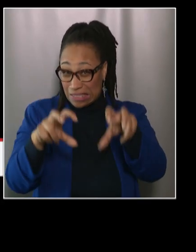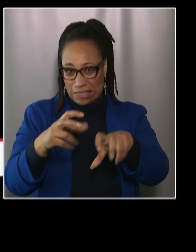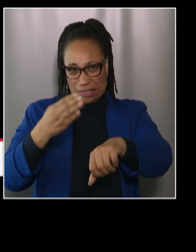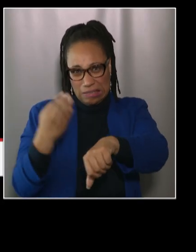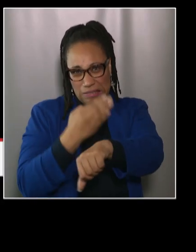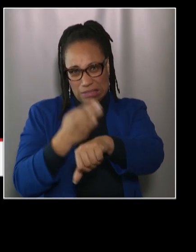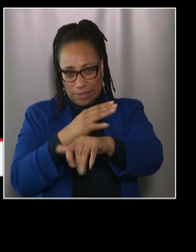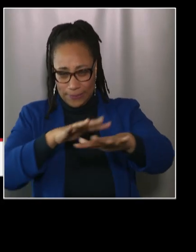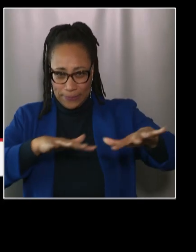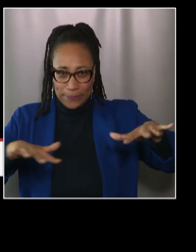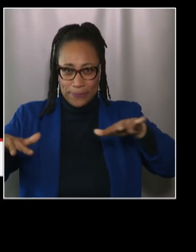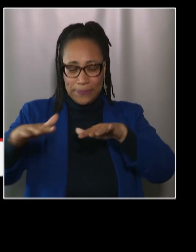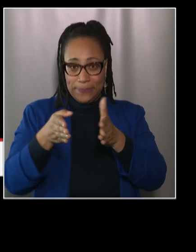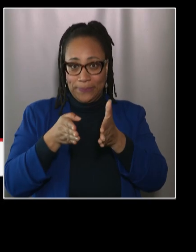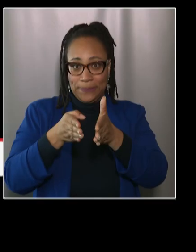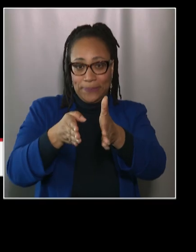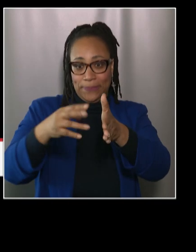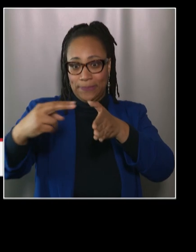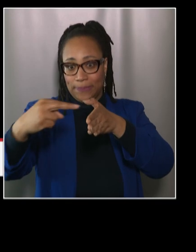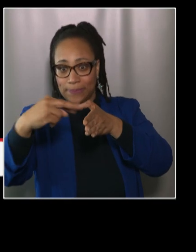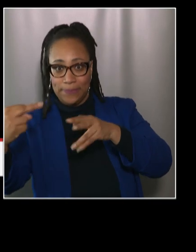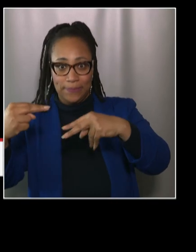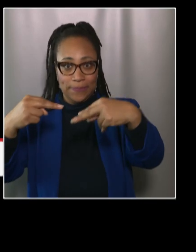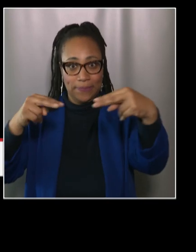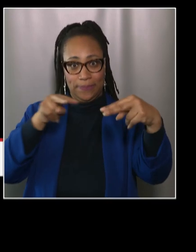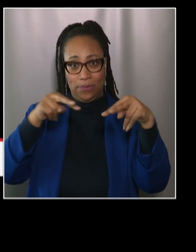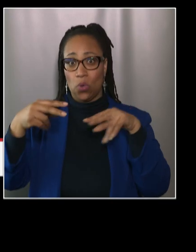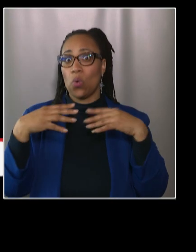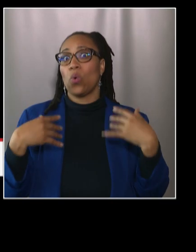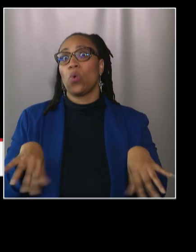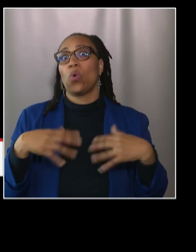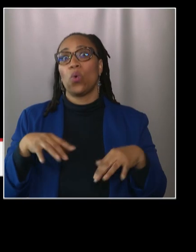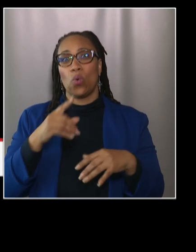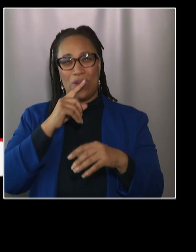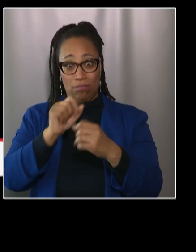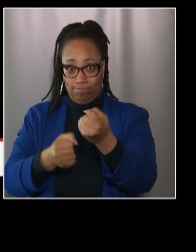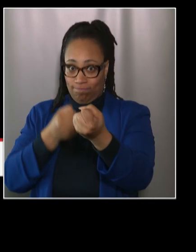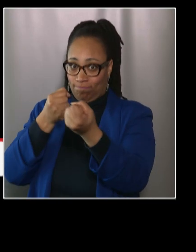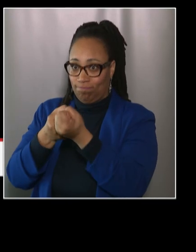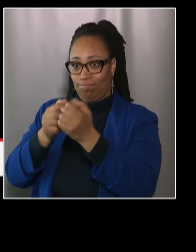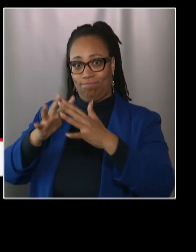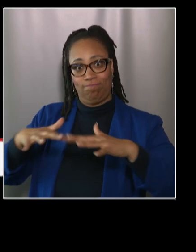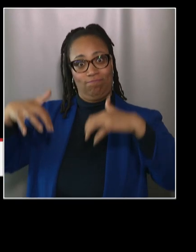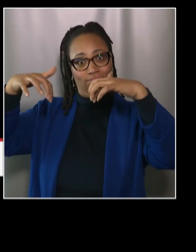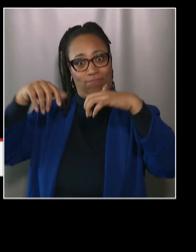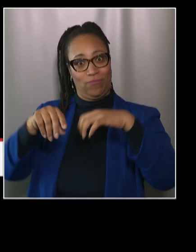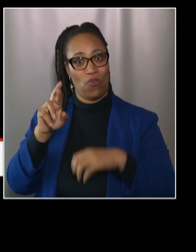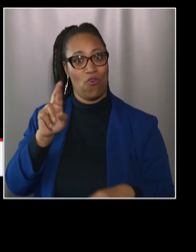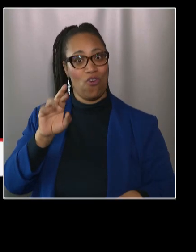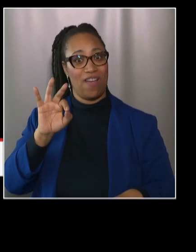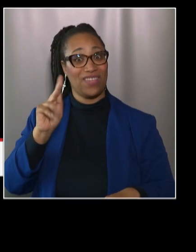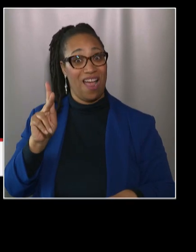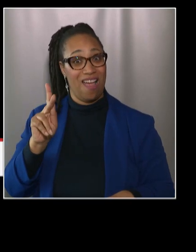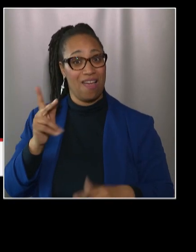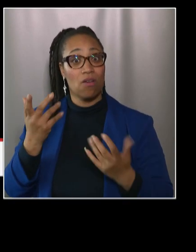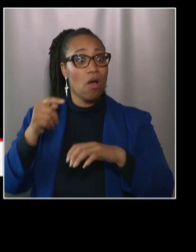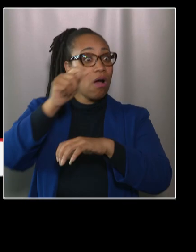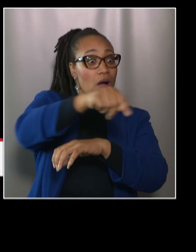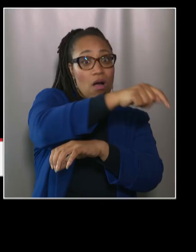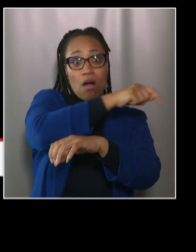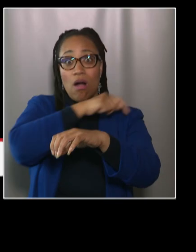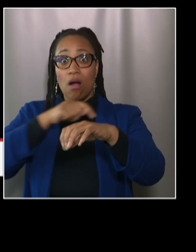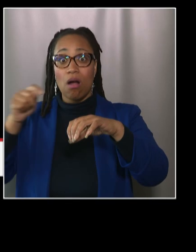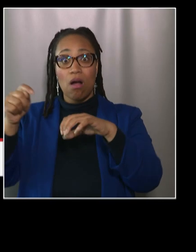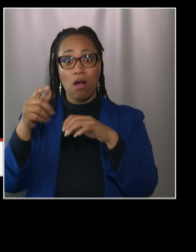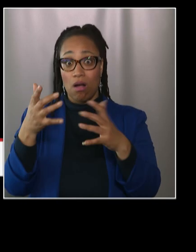broader RFK campus. This opportunity centers on providing project management and construction management services for a